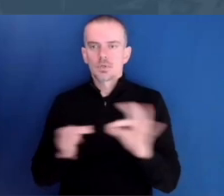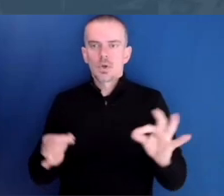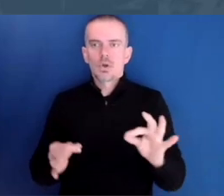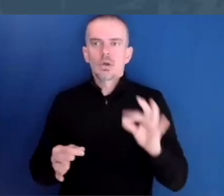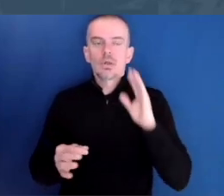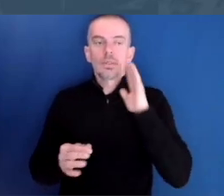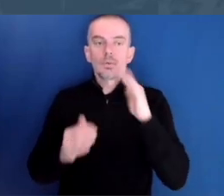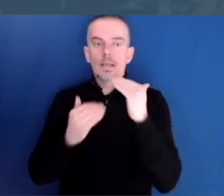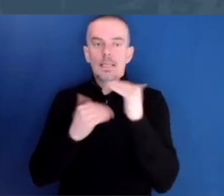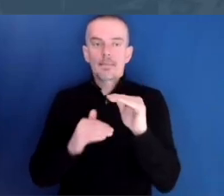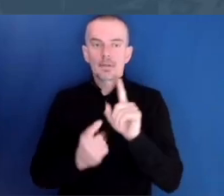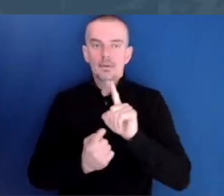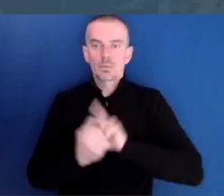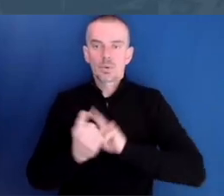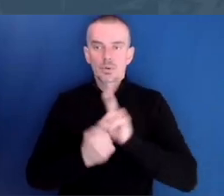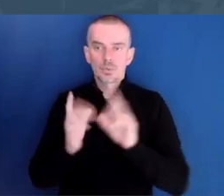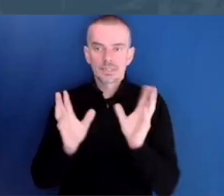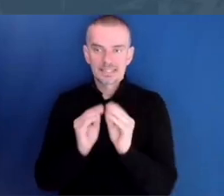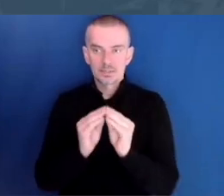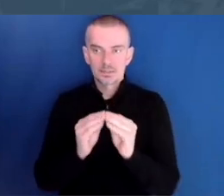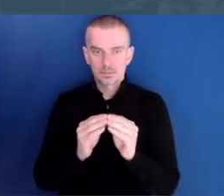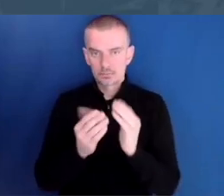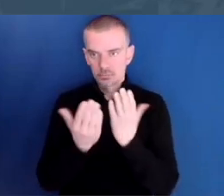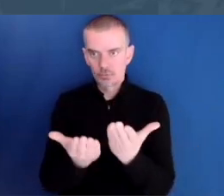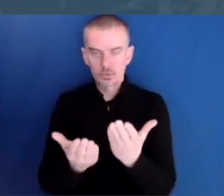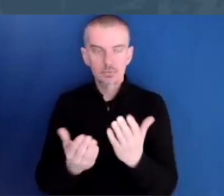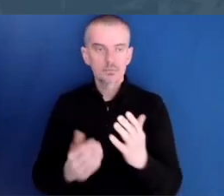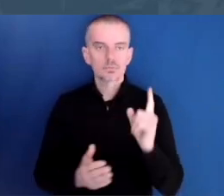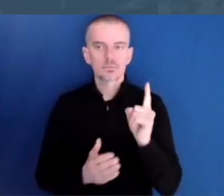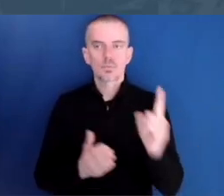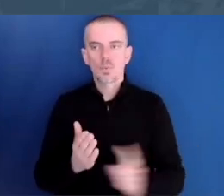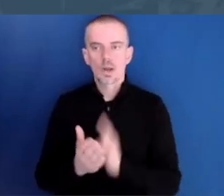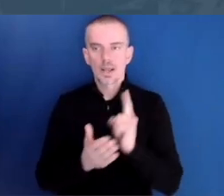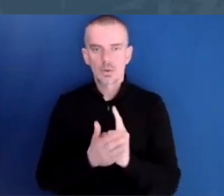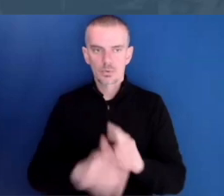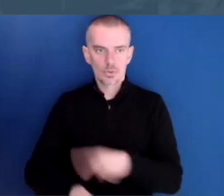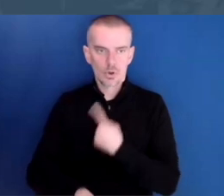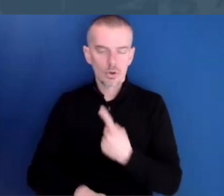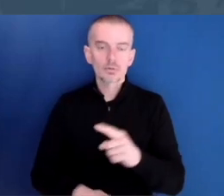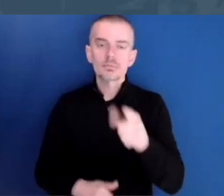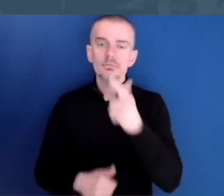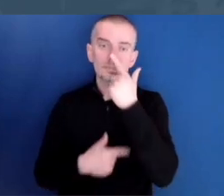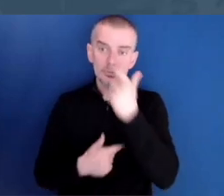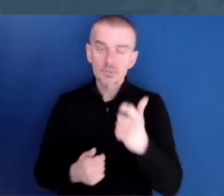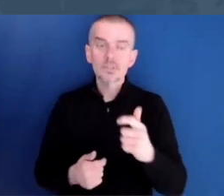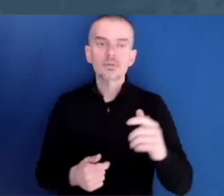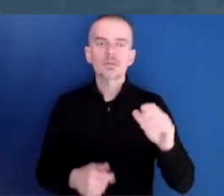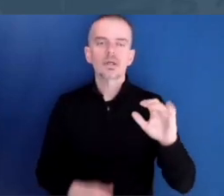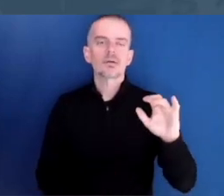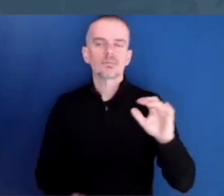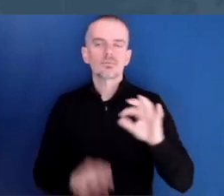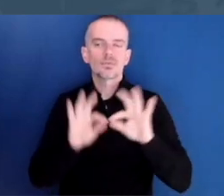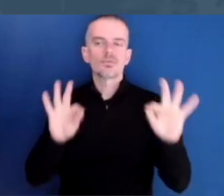limited one-on-one sessions available. These are 1 hour long. If anyone is interested, you can complete the intake form, which